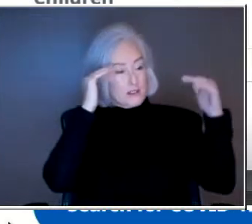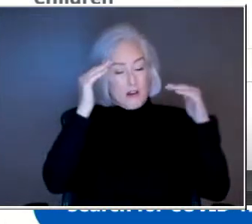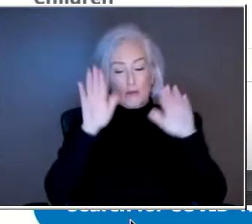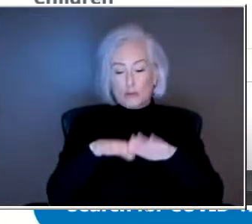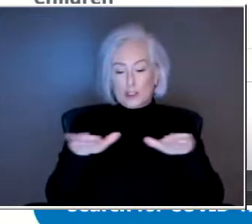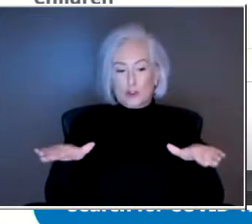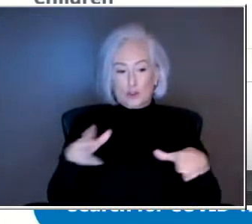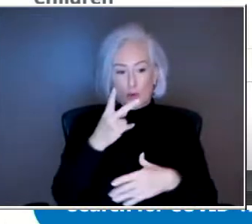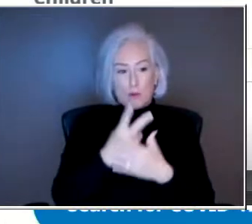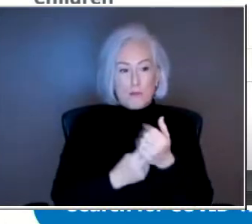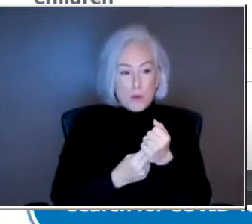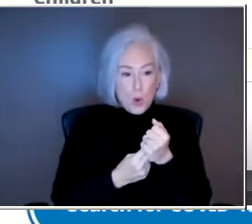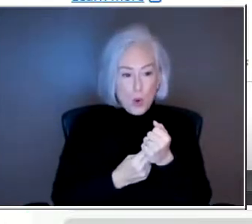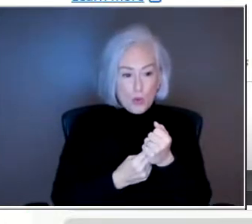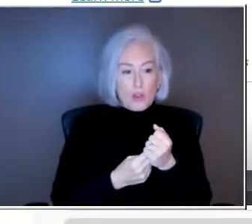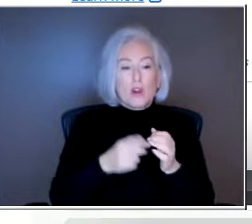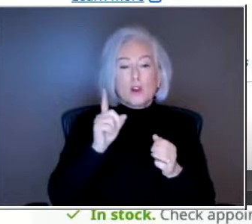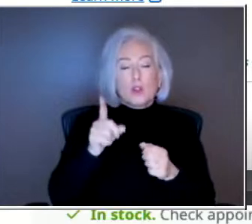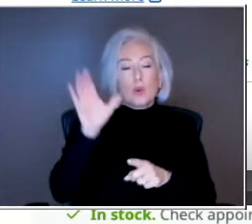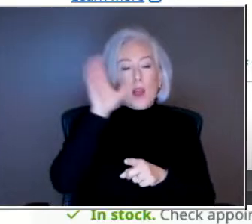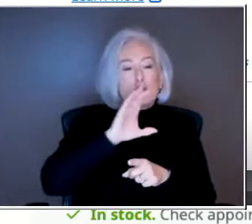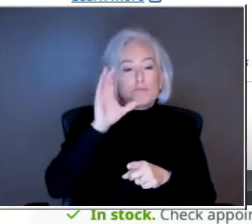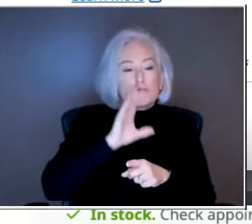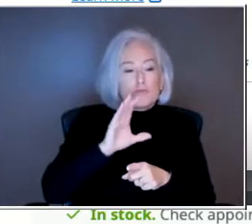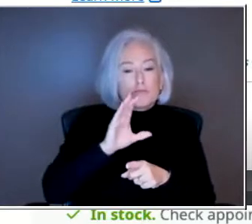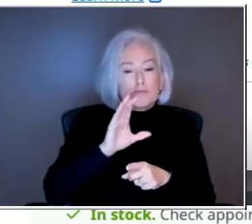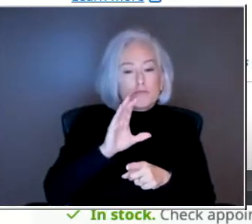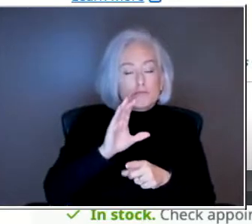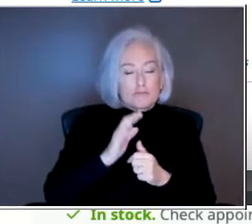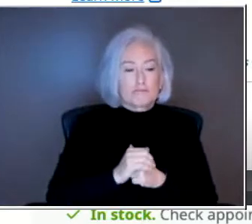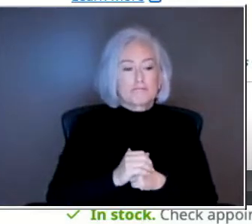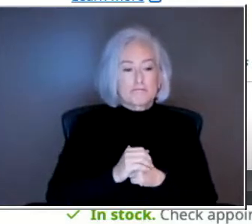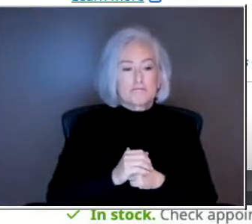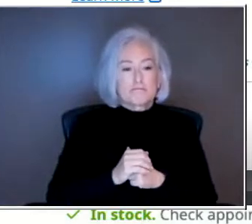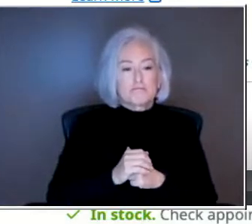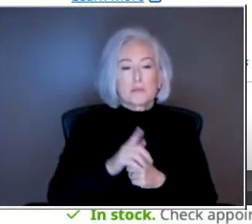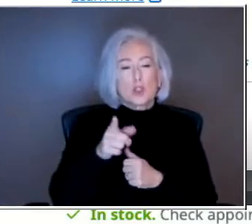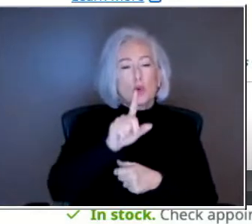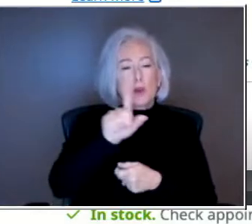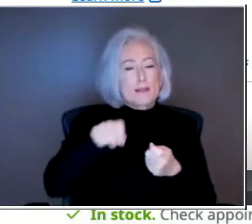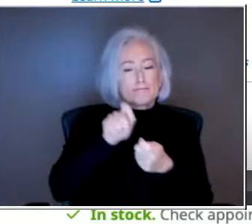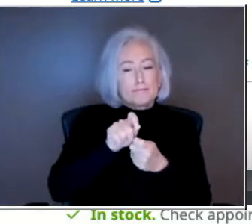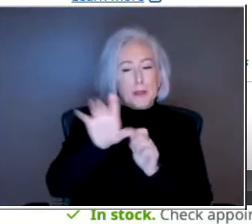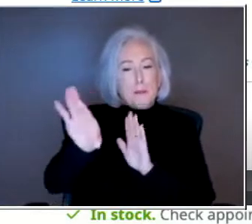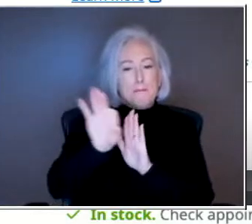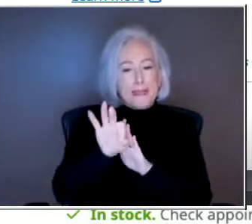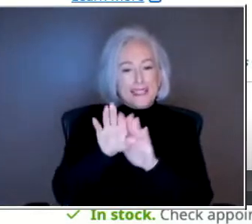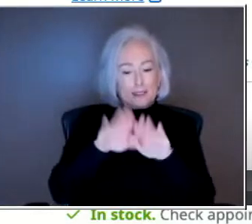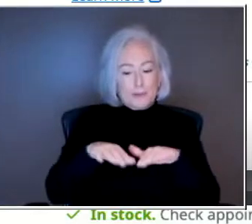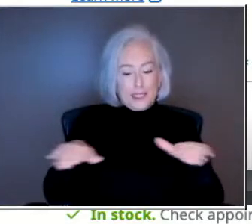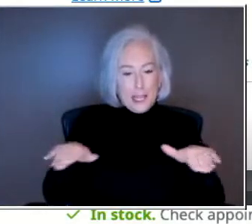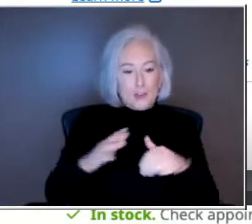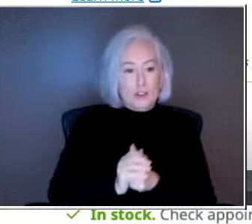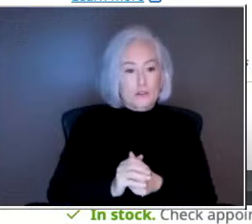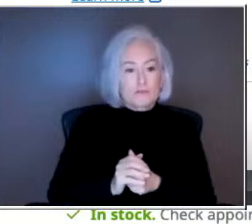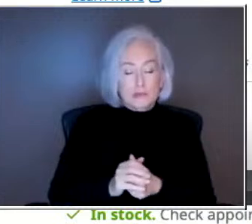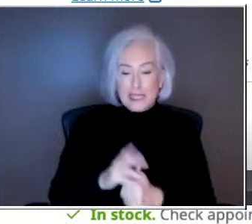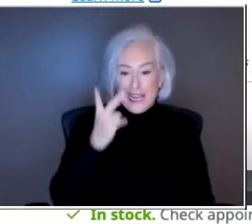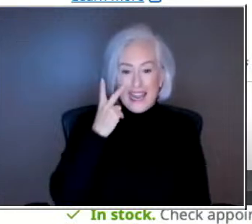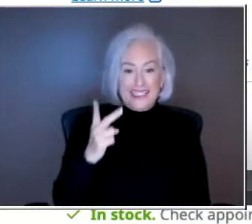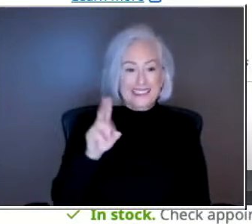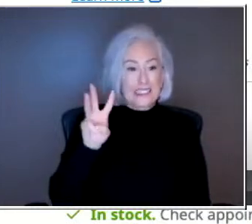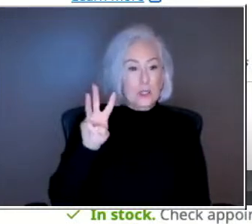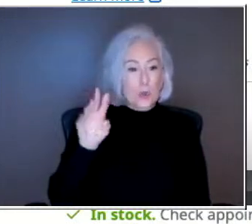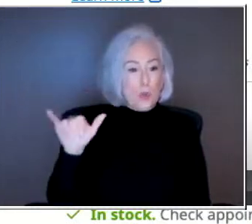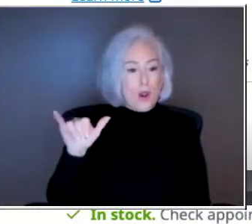area where you can look for just pediatrics itself. I was on there doing that today, and Wyandotte County does offer it. But